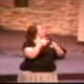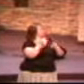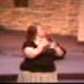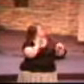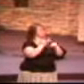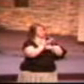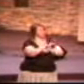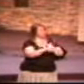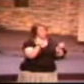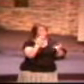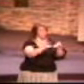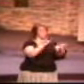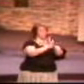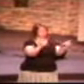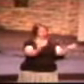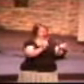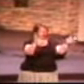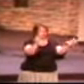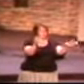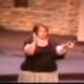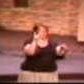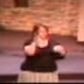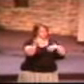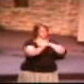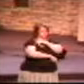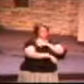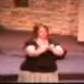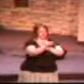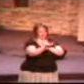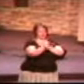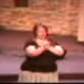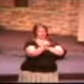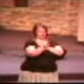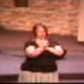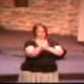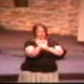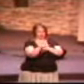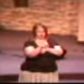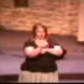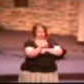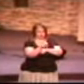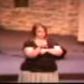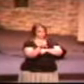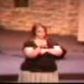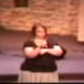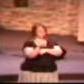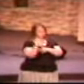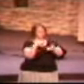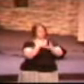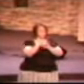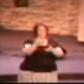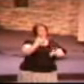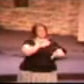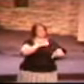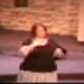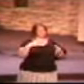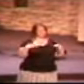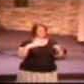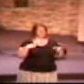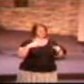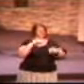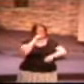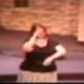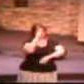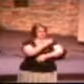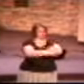some of the world's most vicious criminals, like Al Capone. Even bought one of my sons a t-shirt, the Alcatraz swim team. Some of you